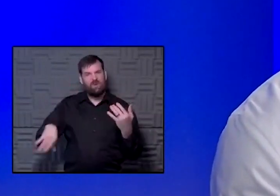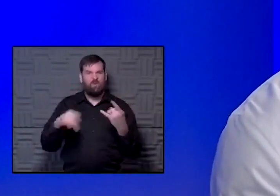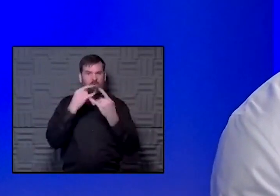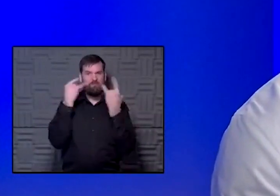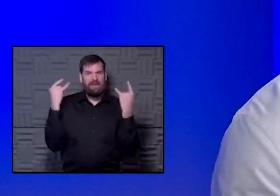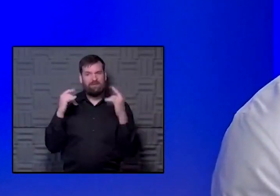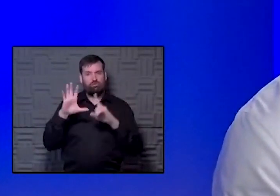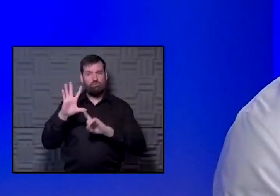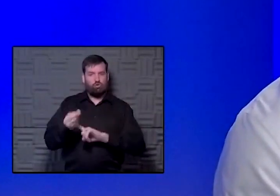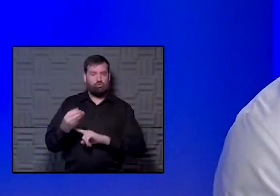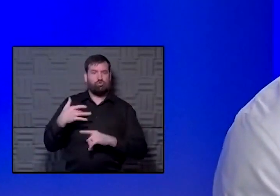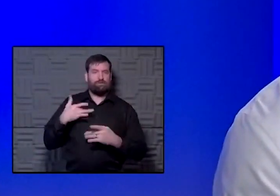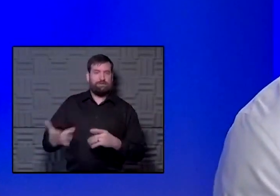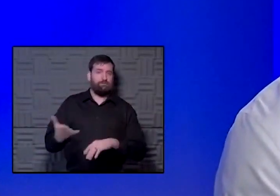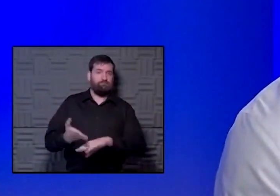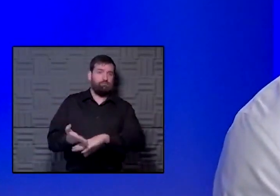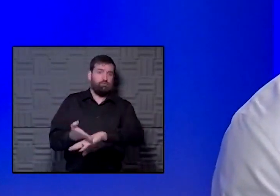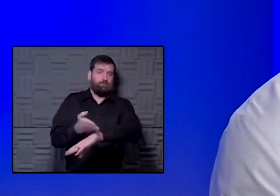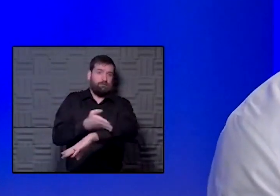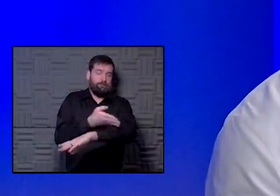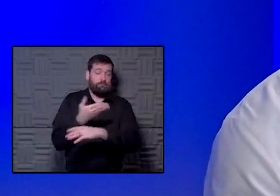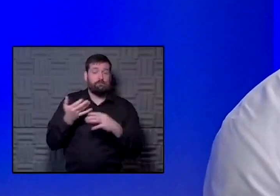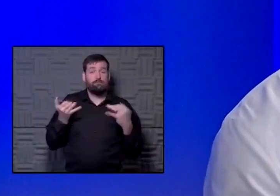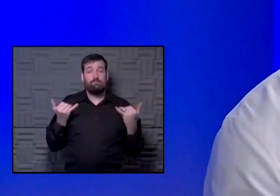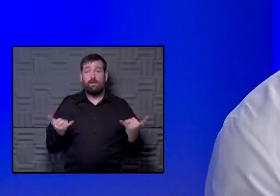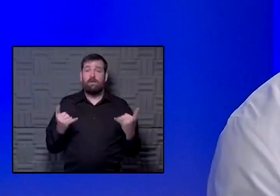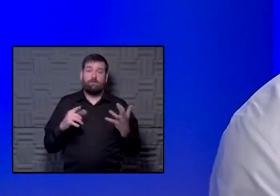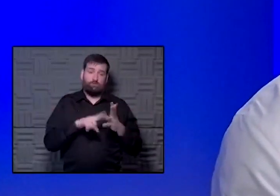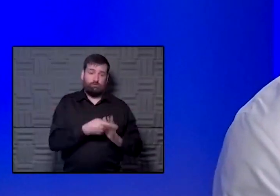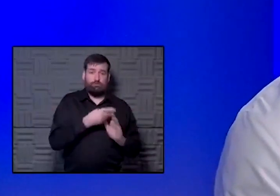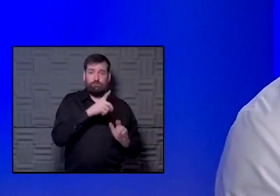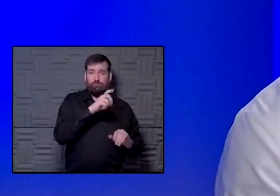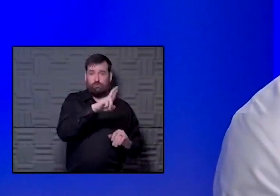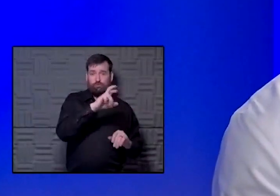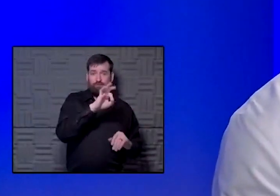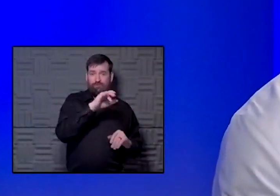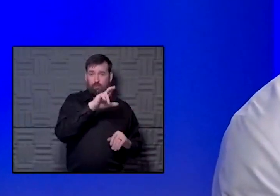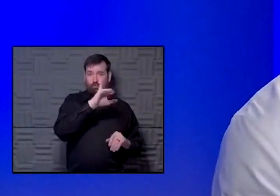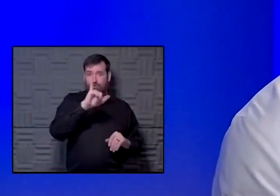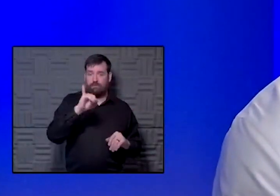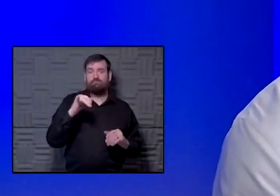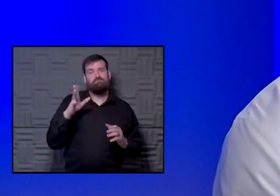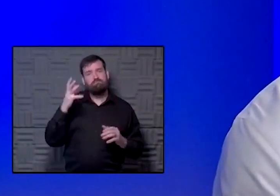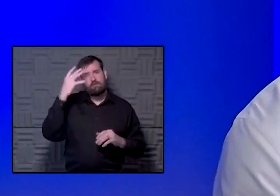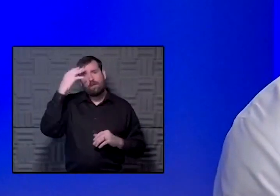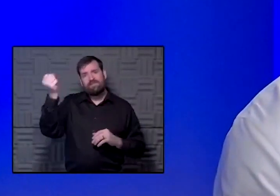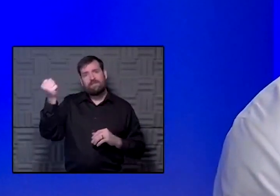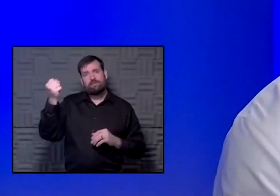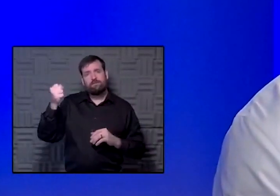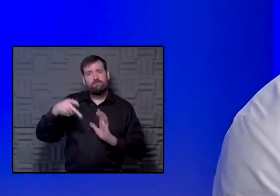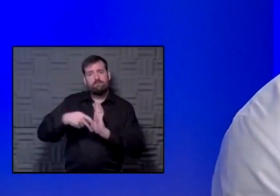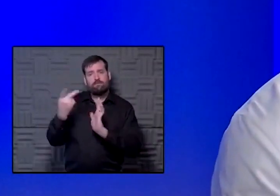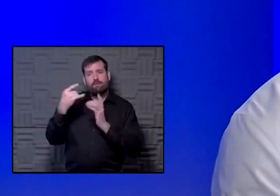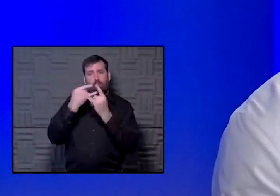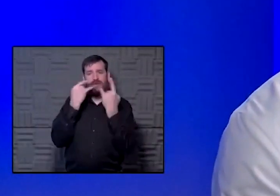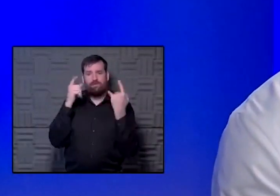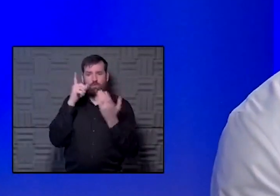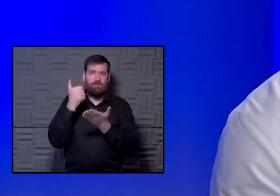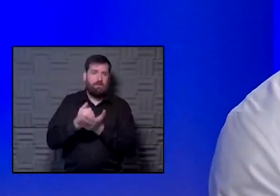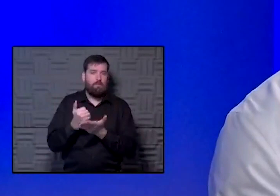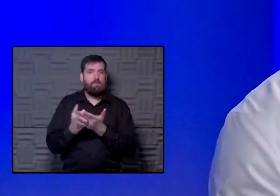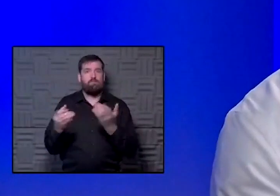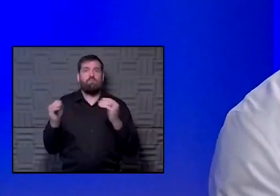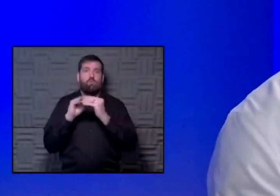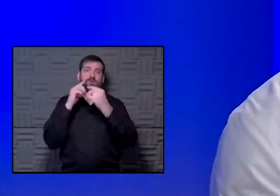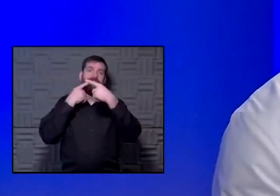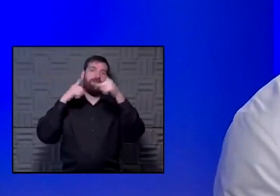to improve. Again, right now, it started with Dr. Fauci saying it probably makes common sense that double masking would help and be more effective